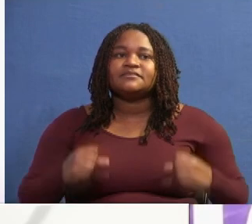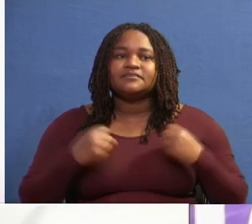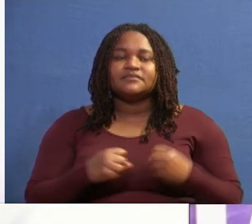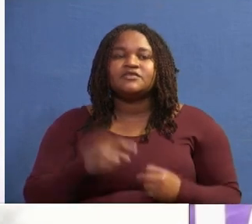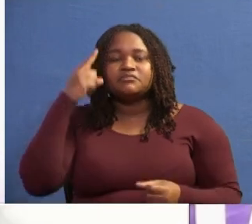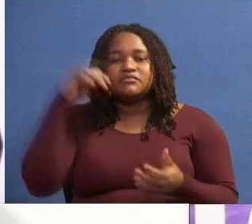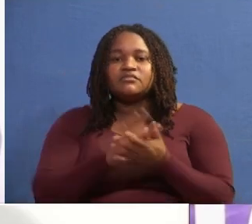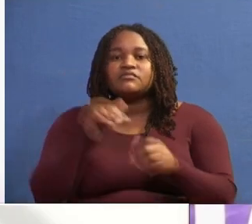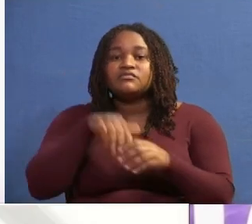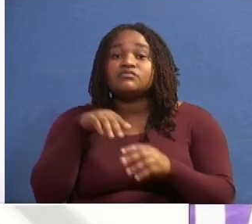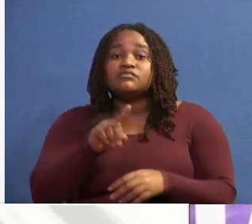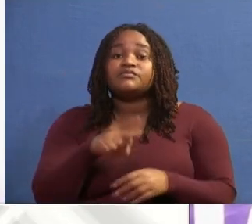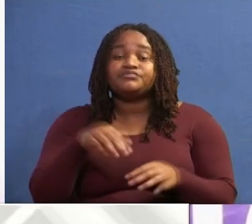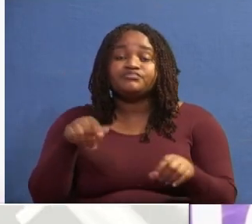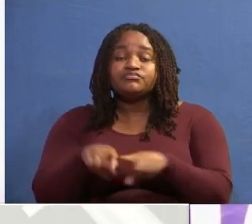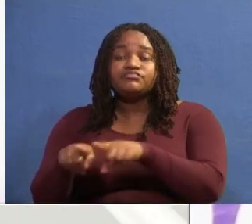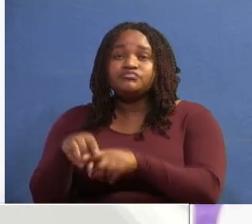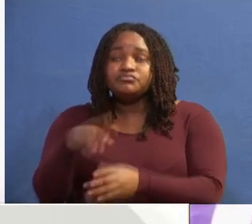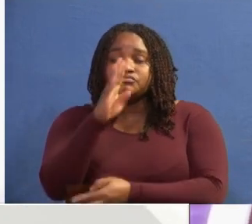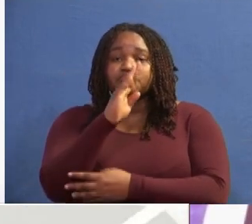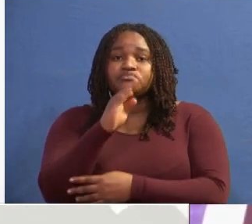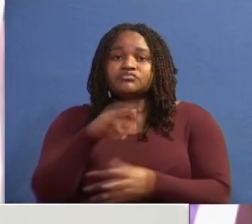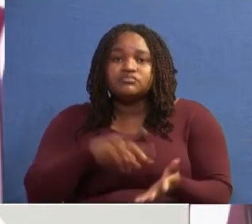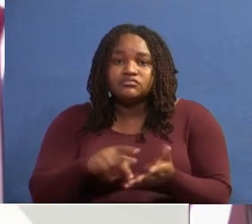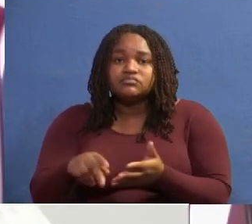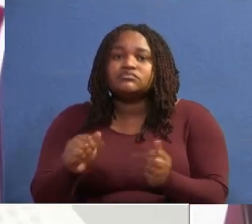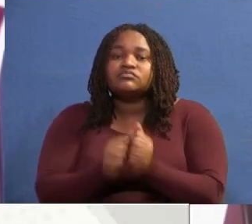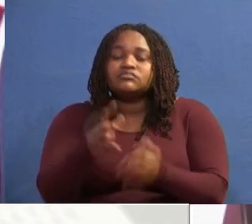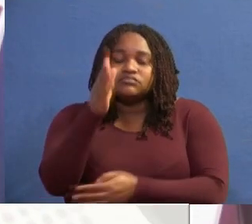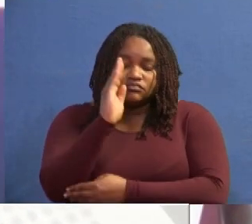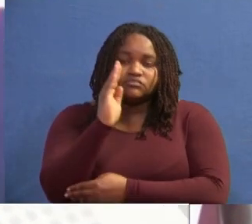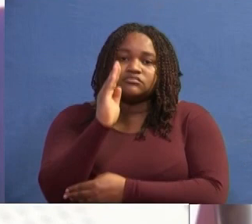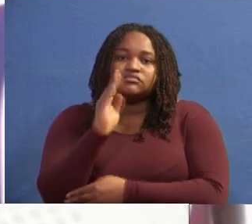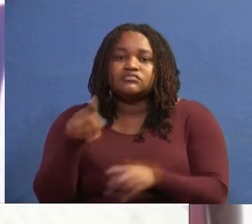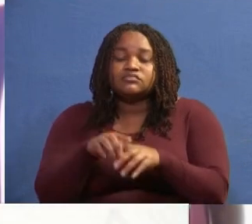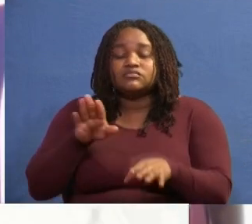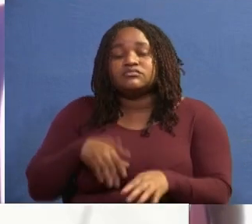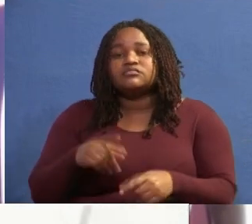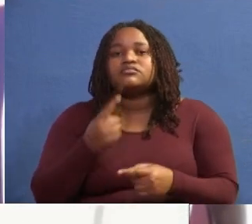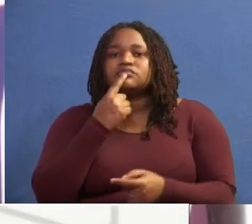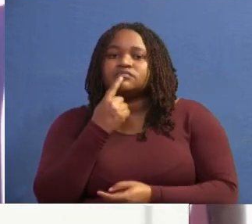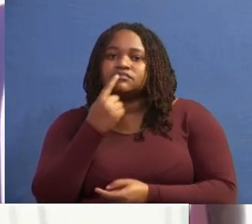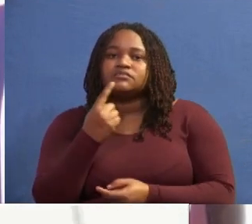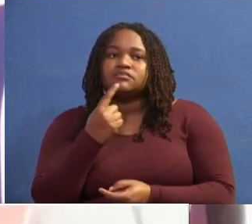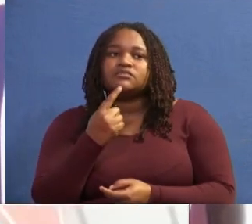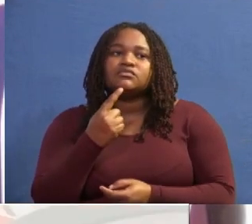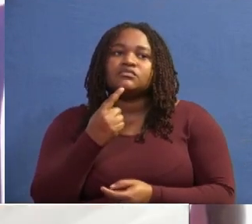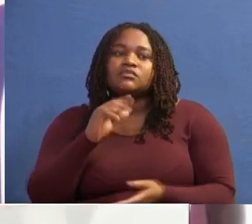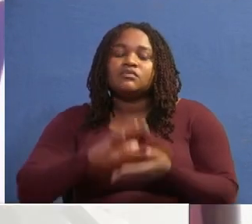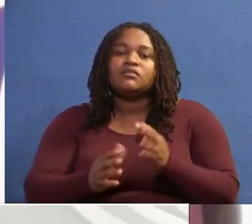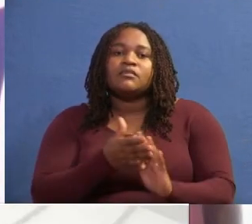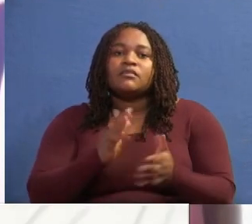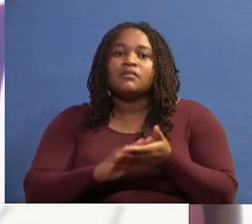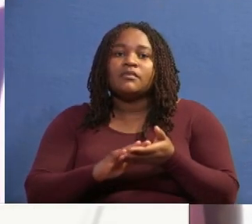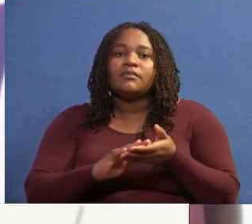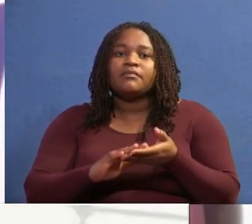Jiamini na waamini Mwenyezi Mungu. Na ukitembea na Mwenyezi Mungu kama mama, I'm telling you, you will get to the